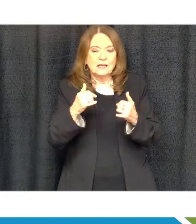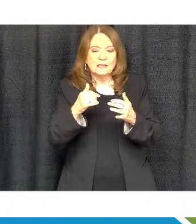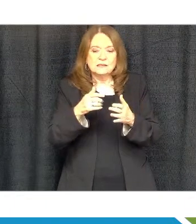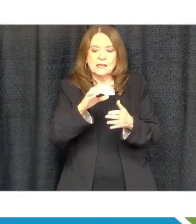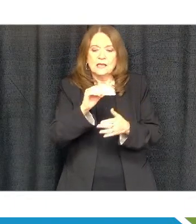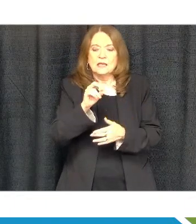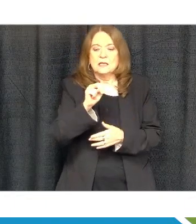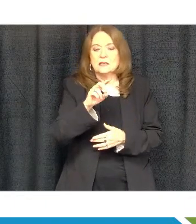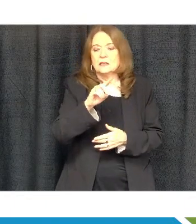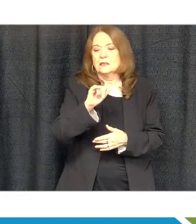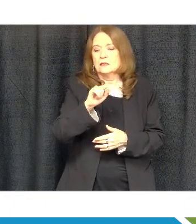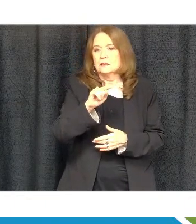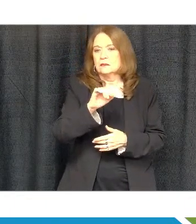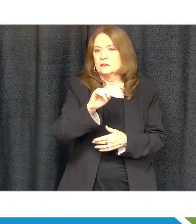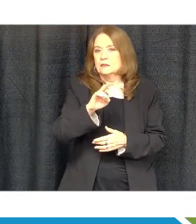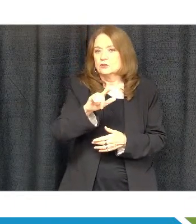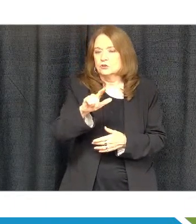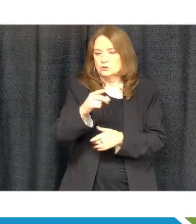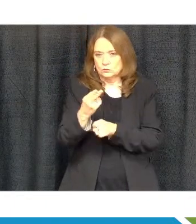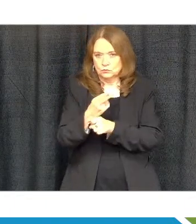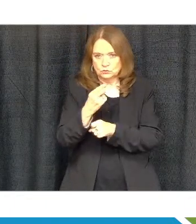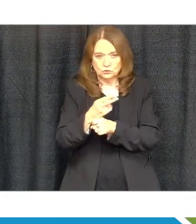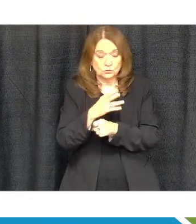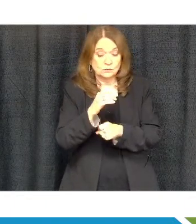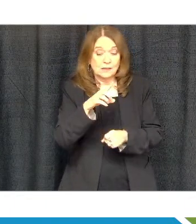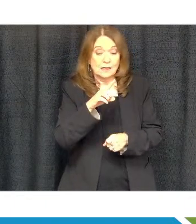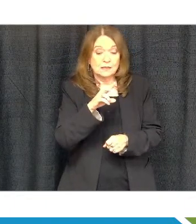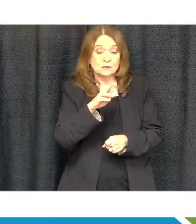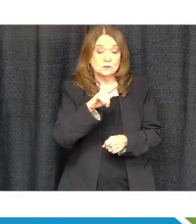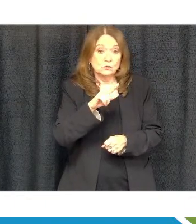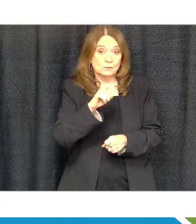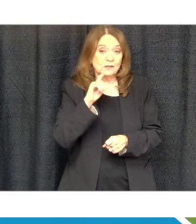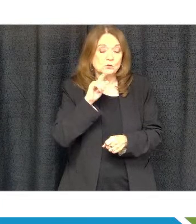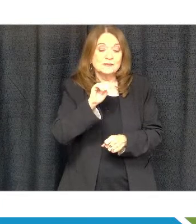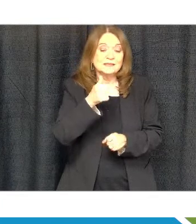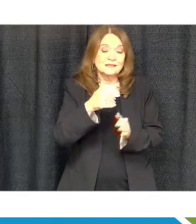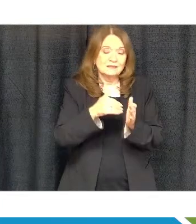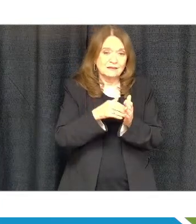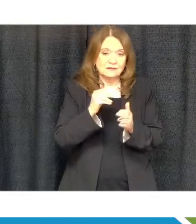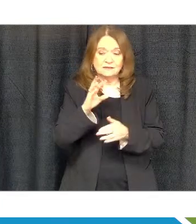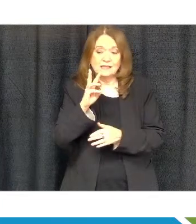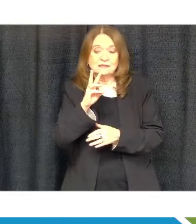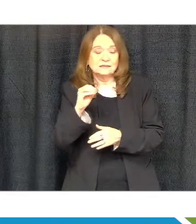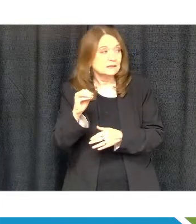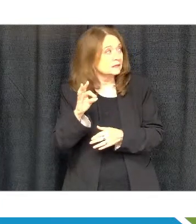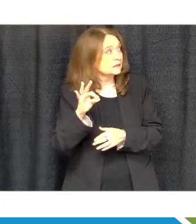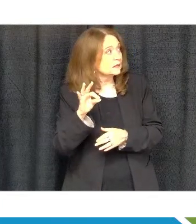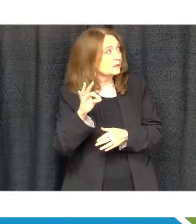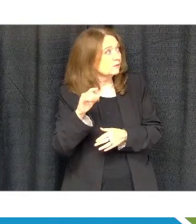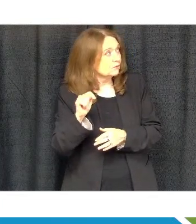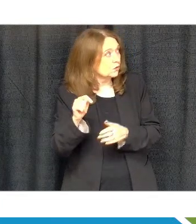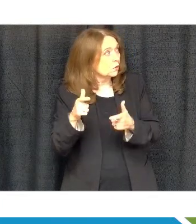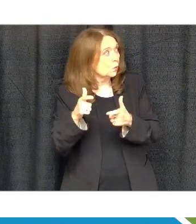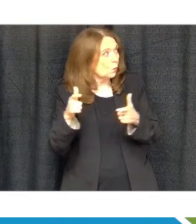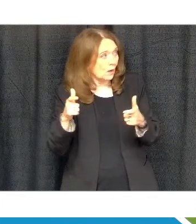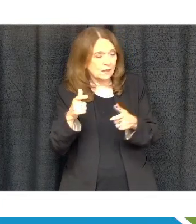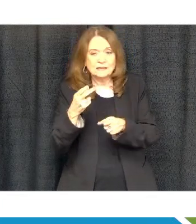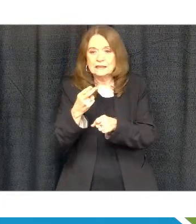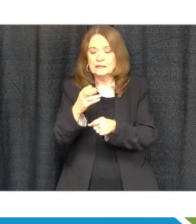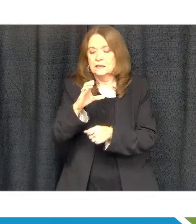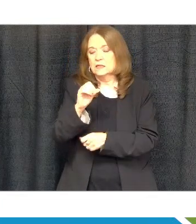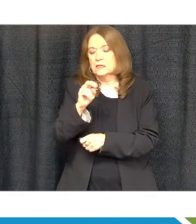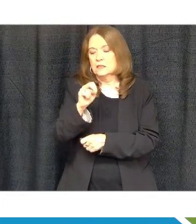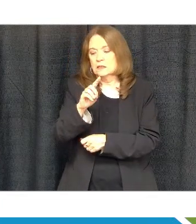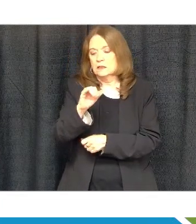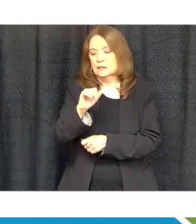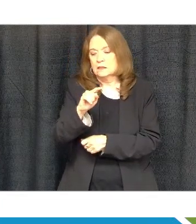what it currently is. And then the duplex would be 10,000 square feet and 60 foot wide, also as a conditional use. That